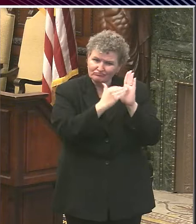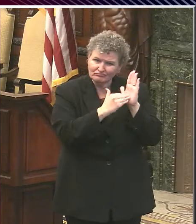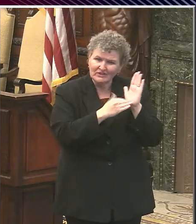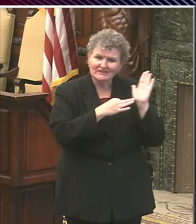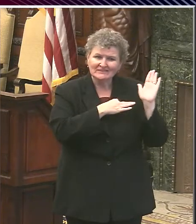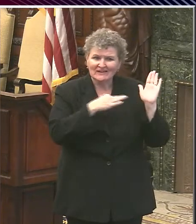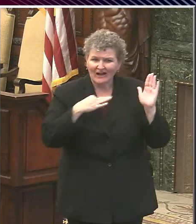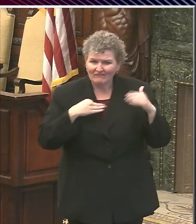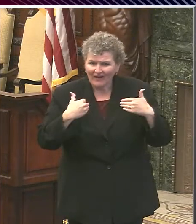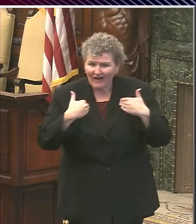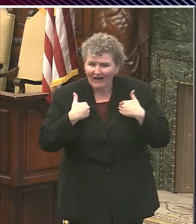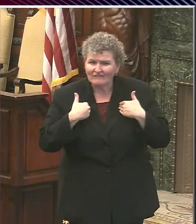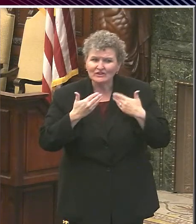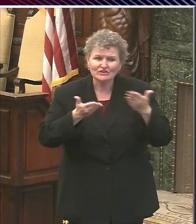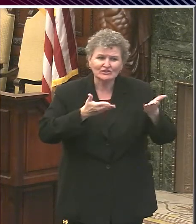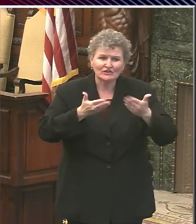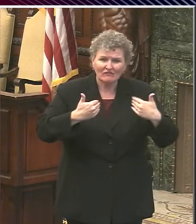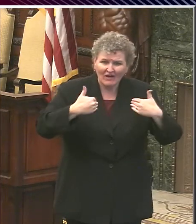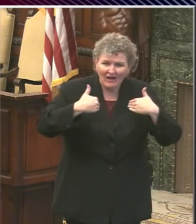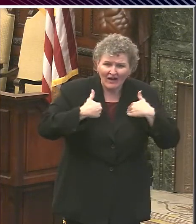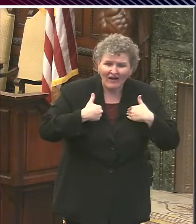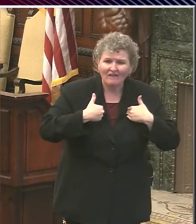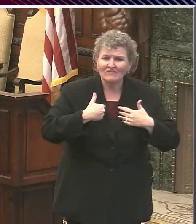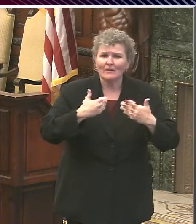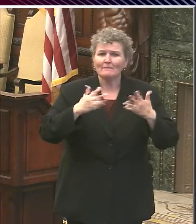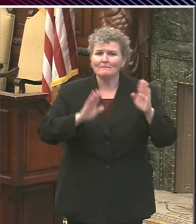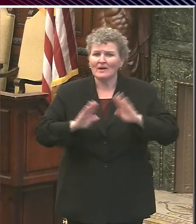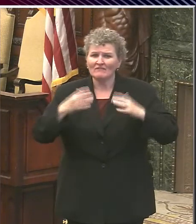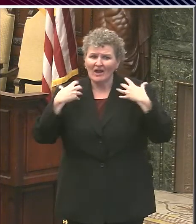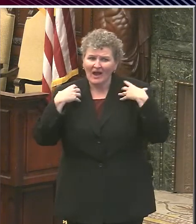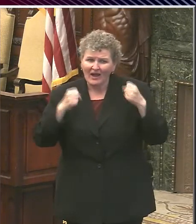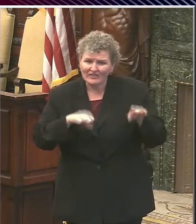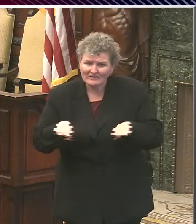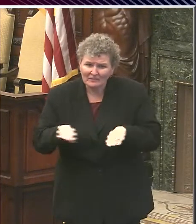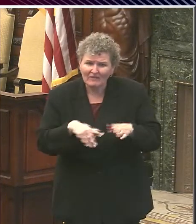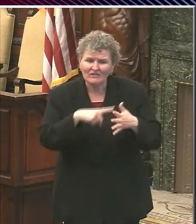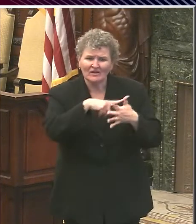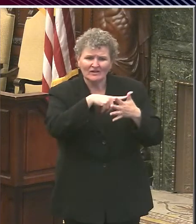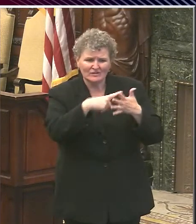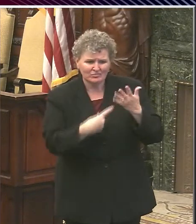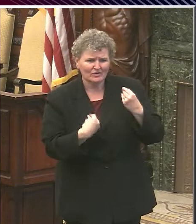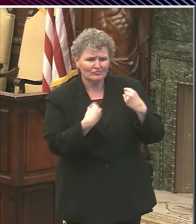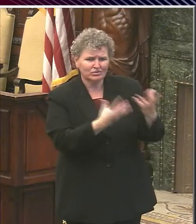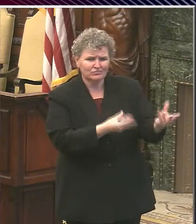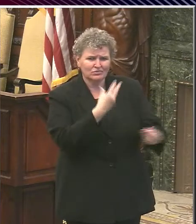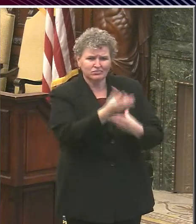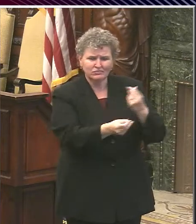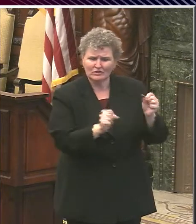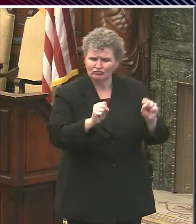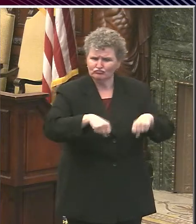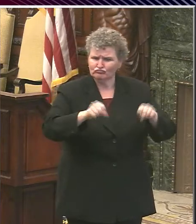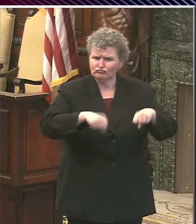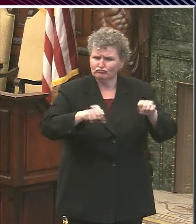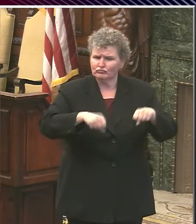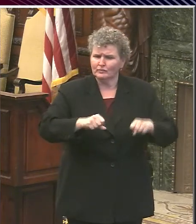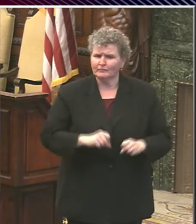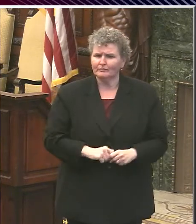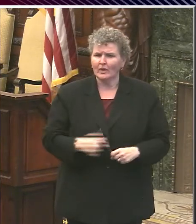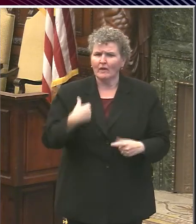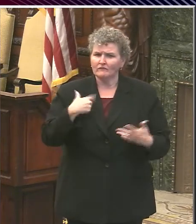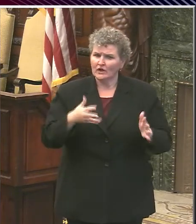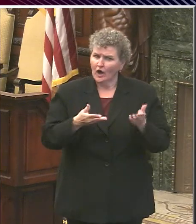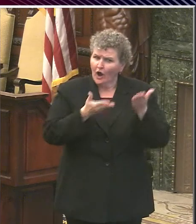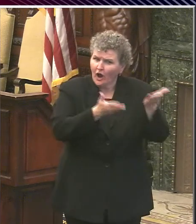Homeless Services and Behavioral Health and other providers available. We have offered services